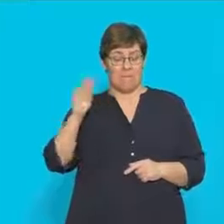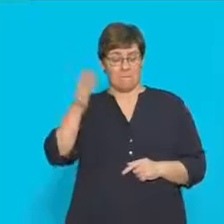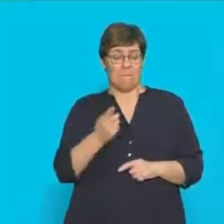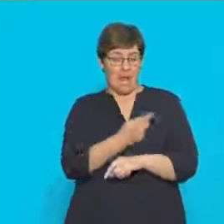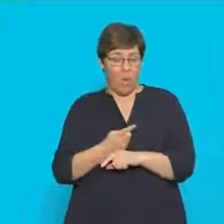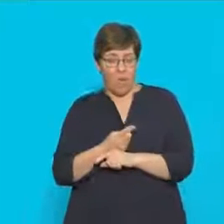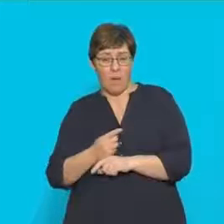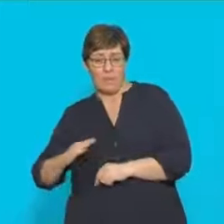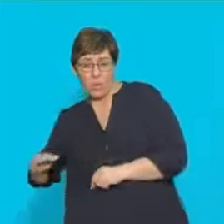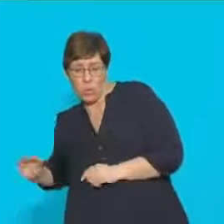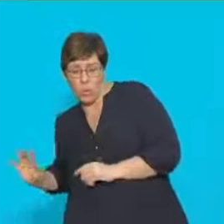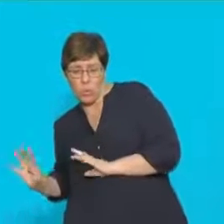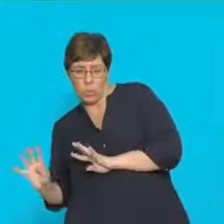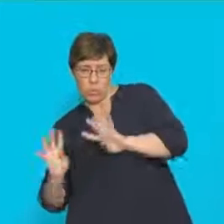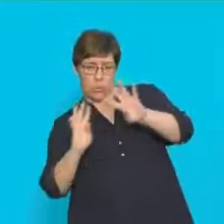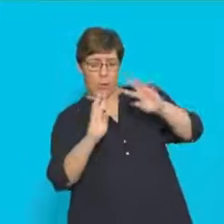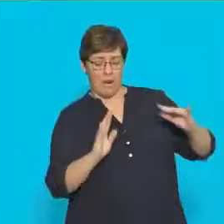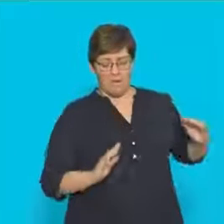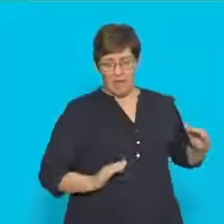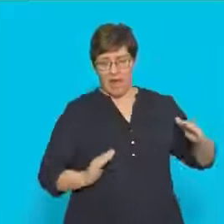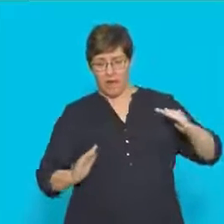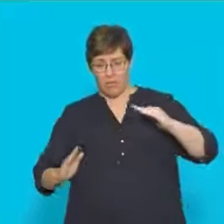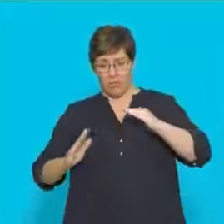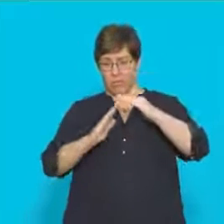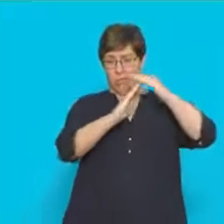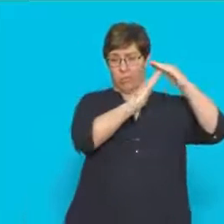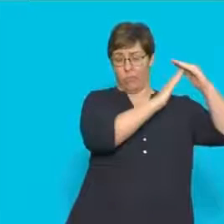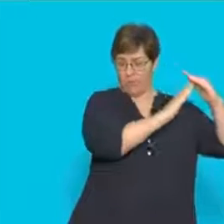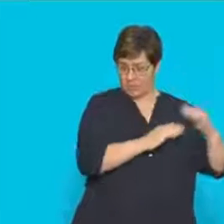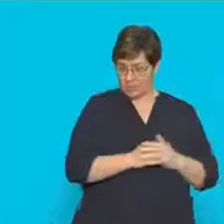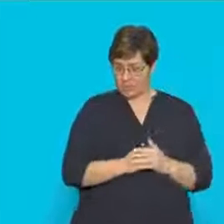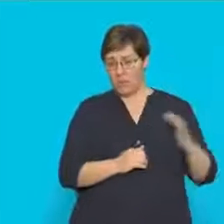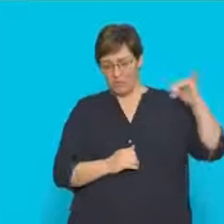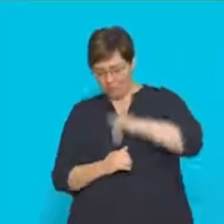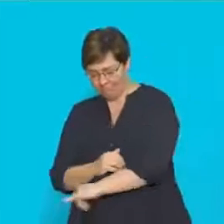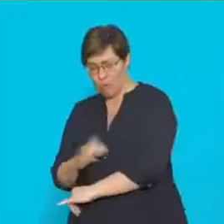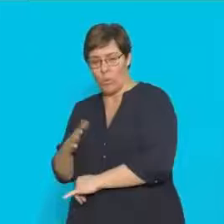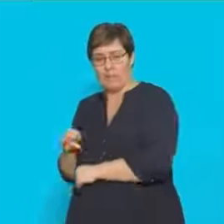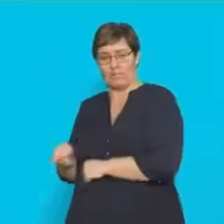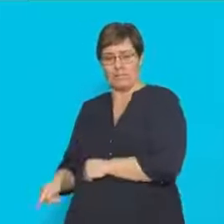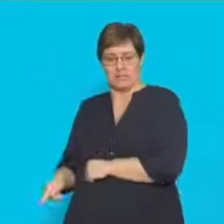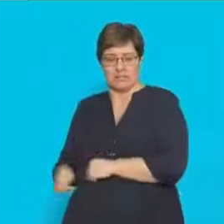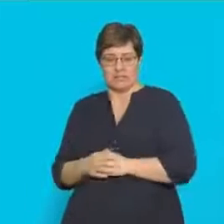hour in a southeast direction, that way.